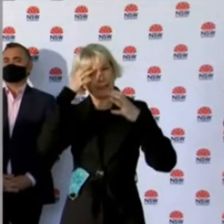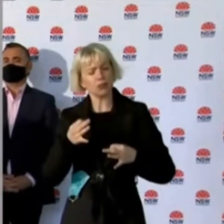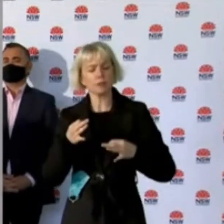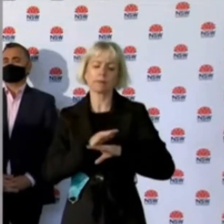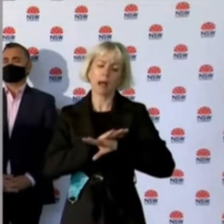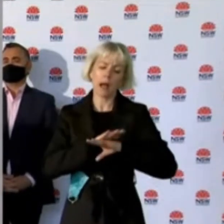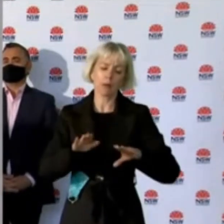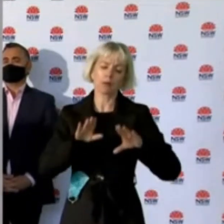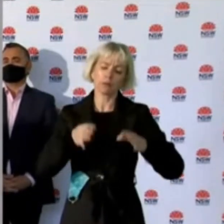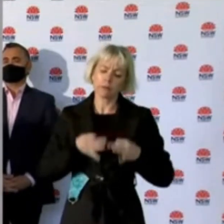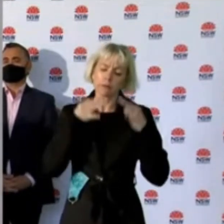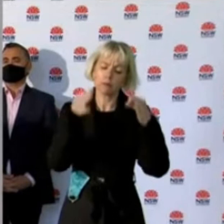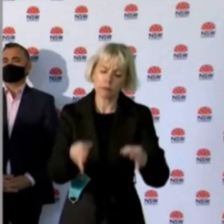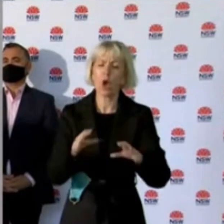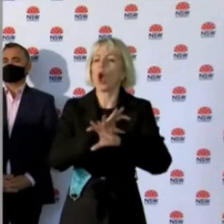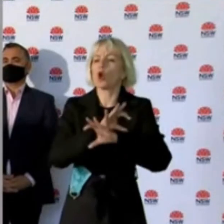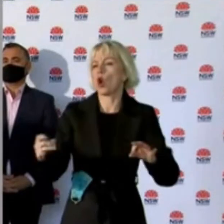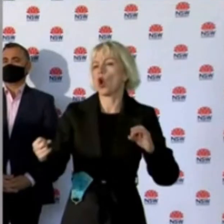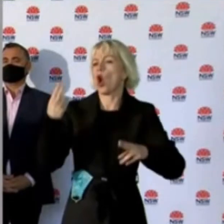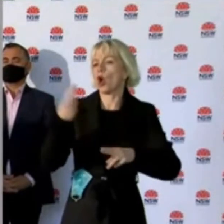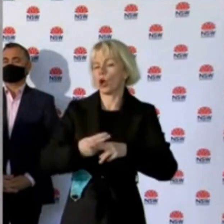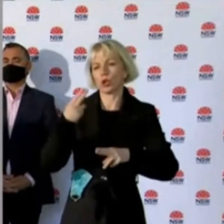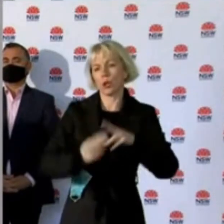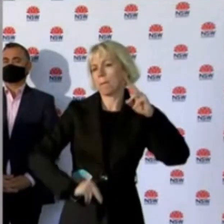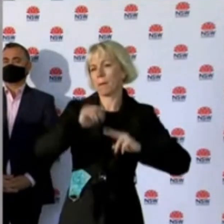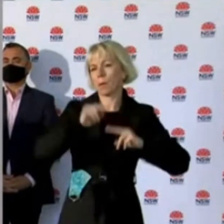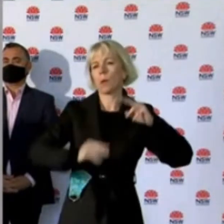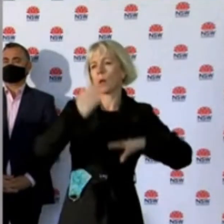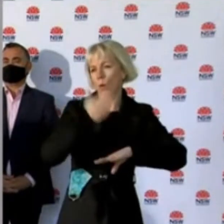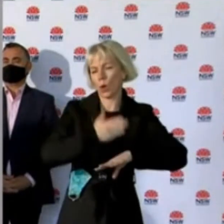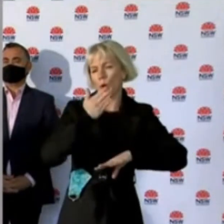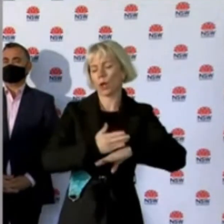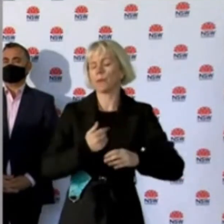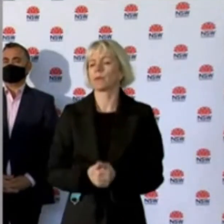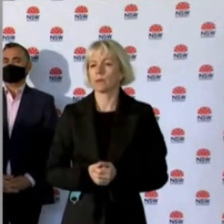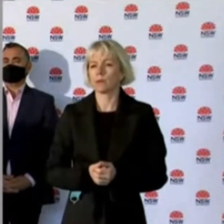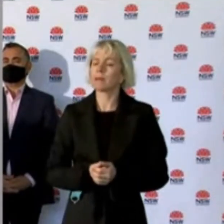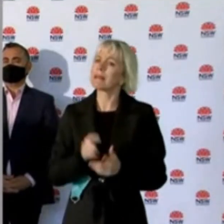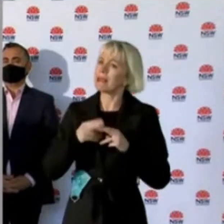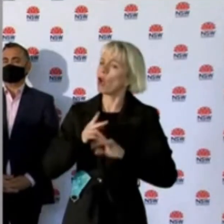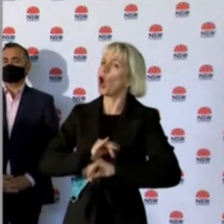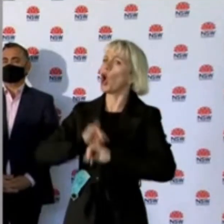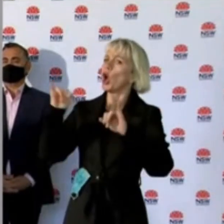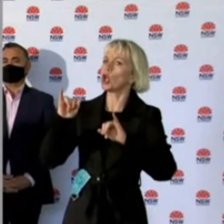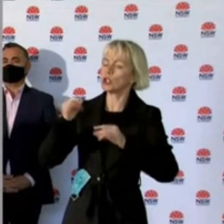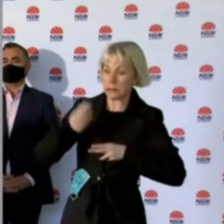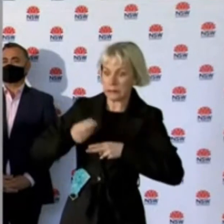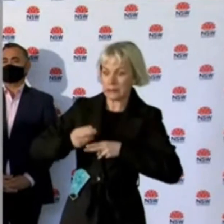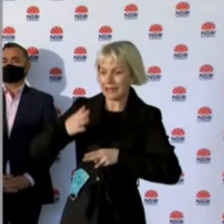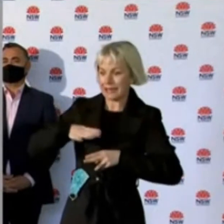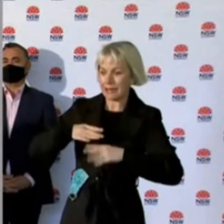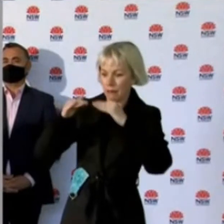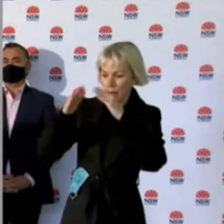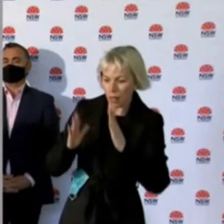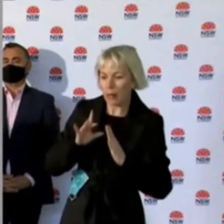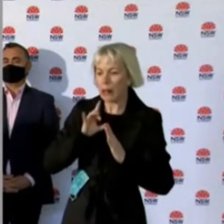family safe, there is no issue with that. We don't want anyone to feel that they're going to get in trouble for fixing something in their house that's going to keep them and their